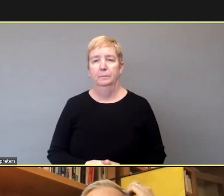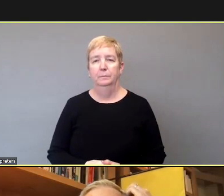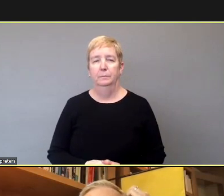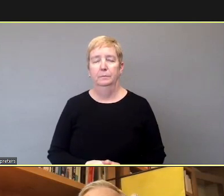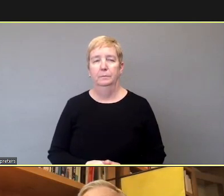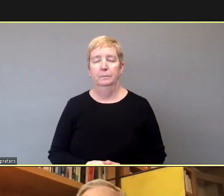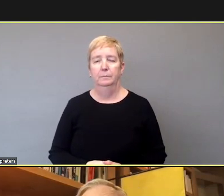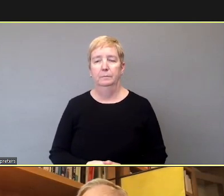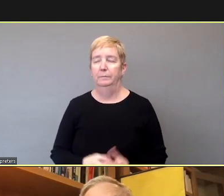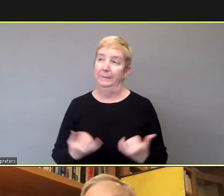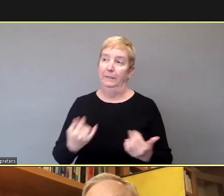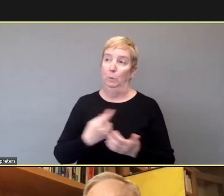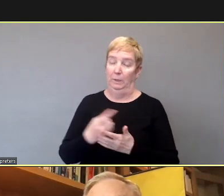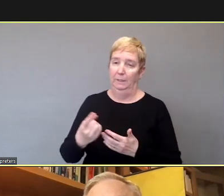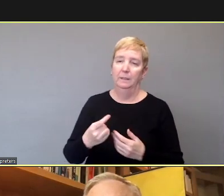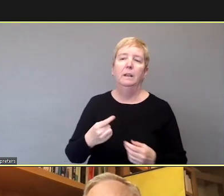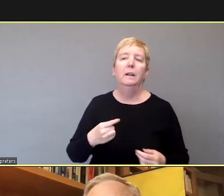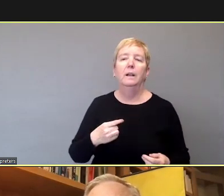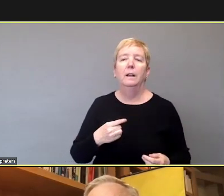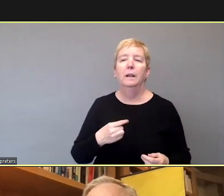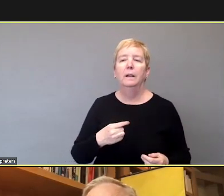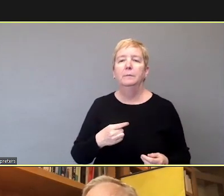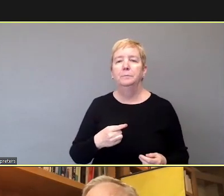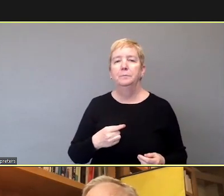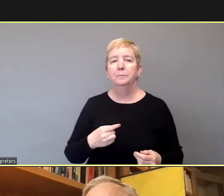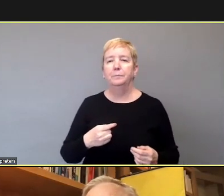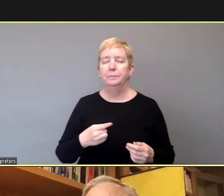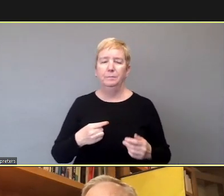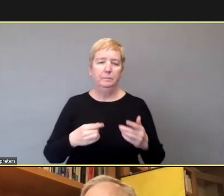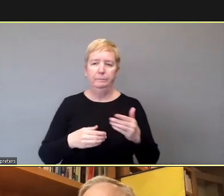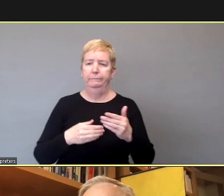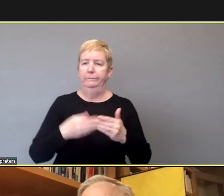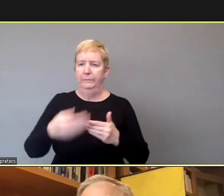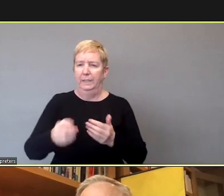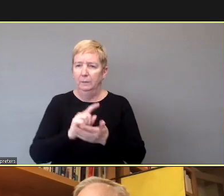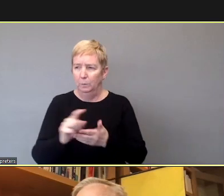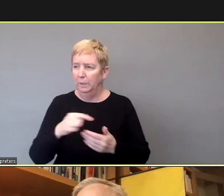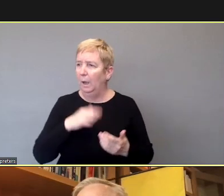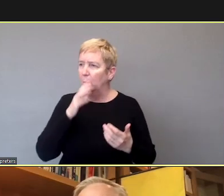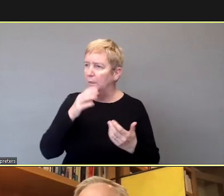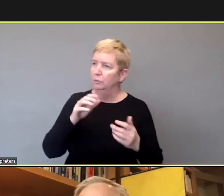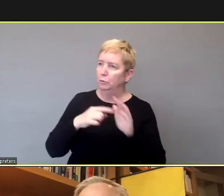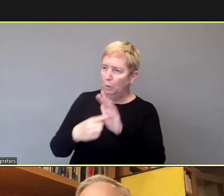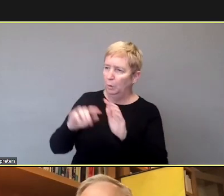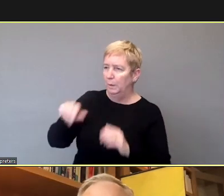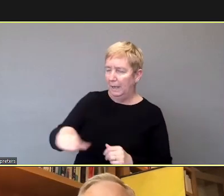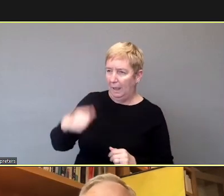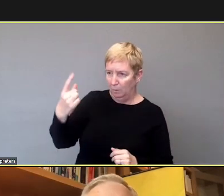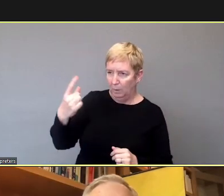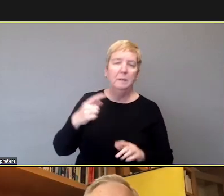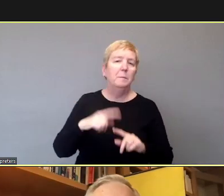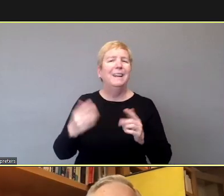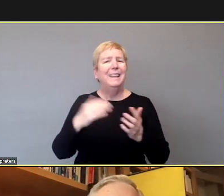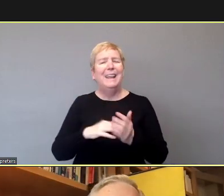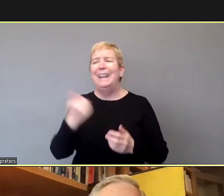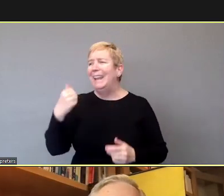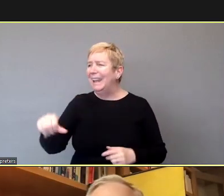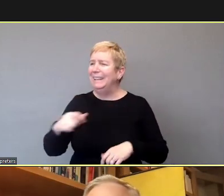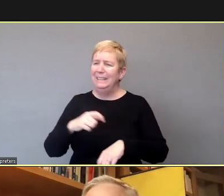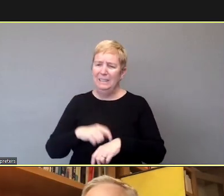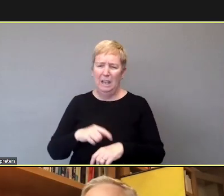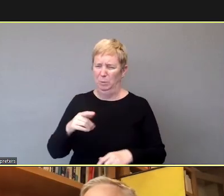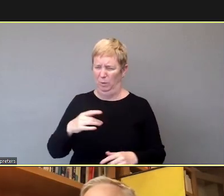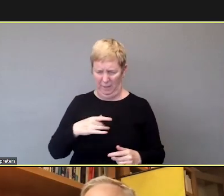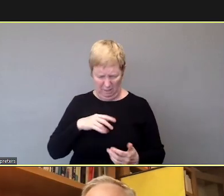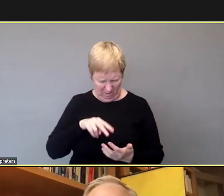the week, I mean, and I'll go through others as well. But anytime you have a question about anything on the report, just contact our comms